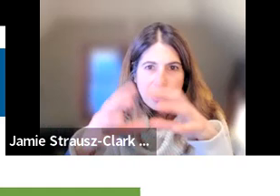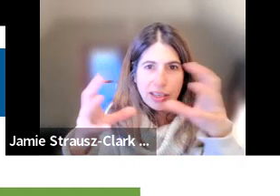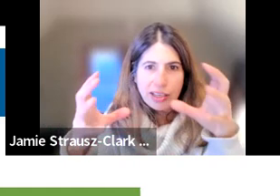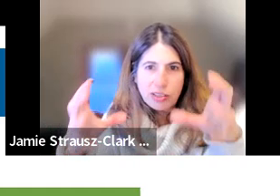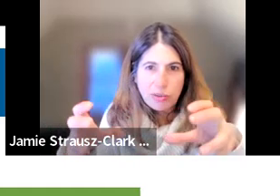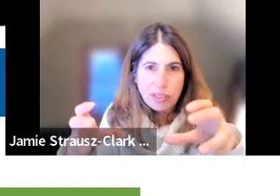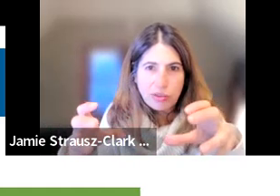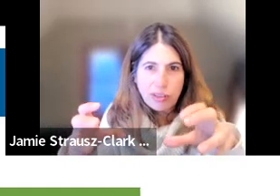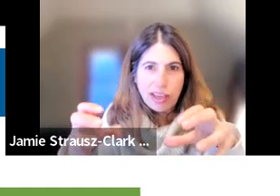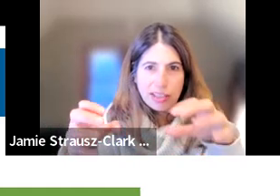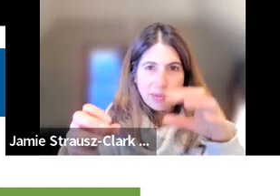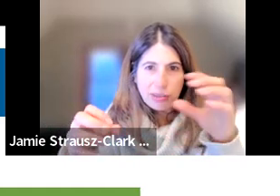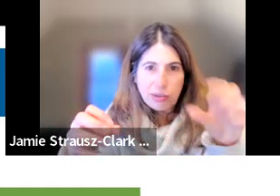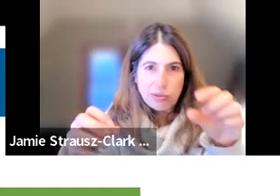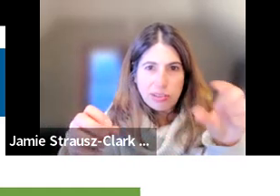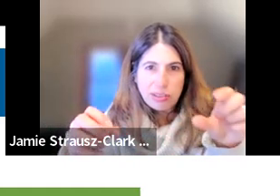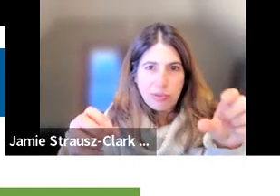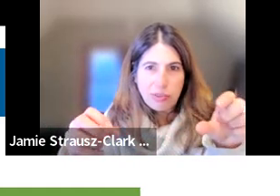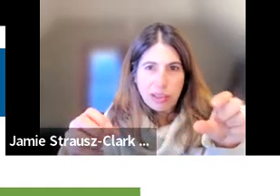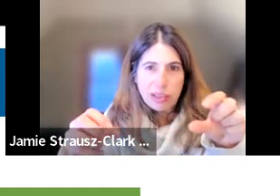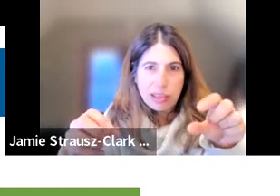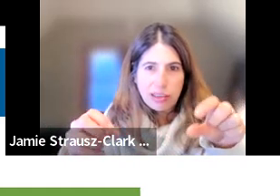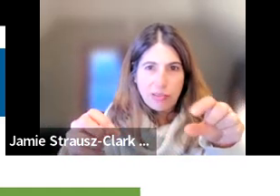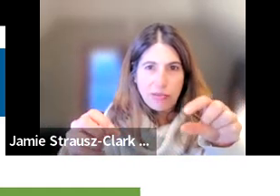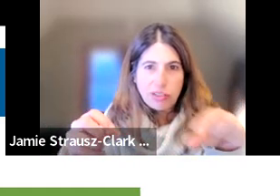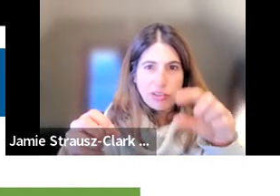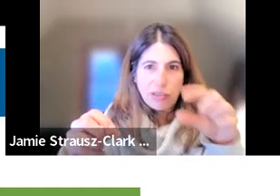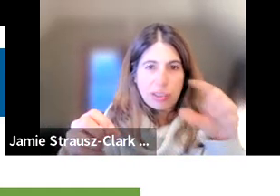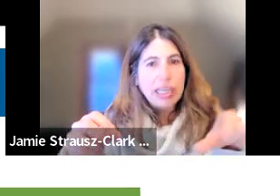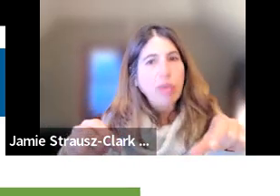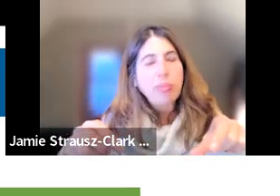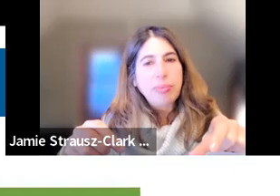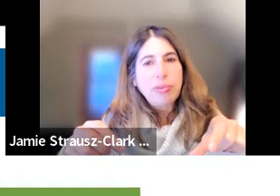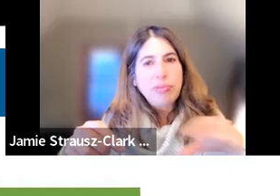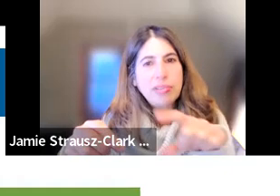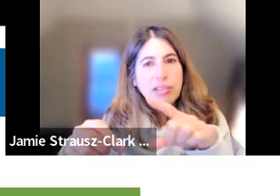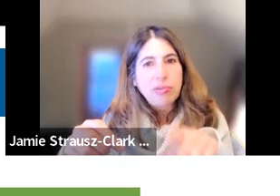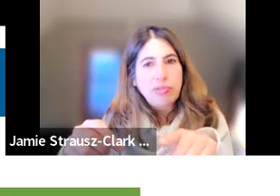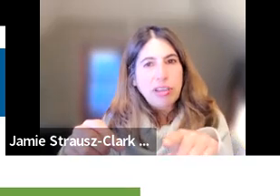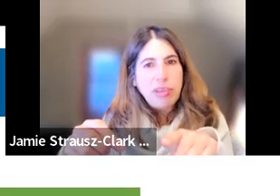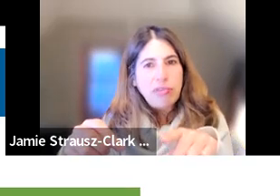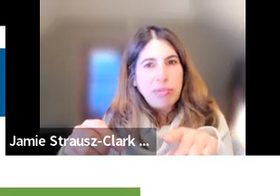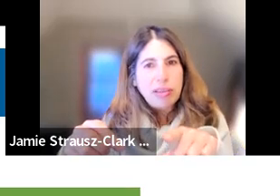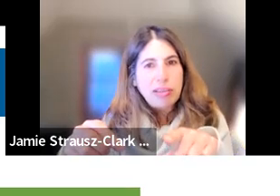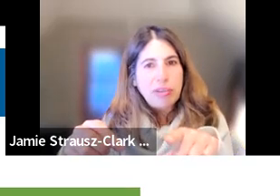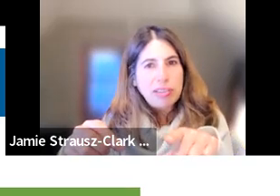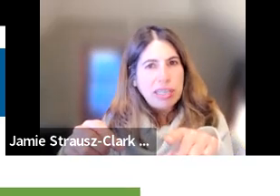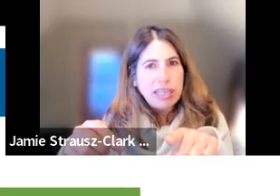all be so centralized that we lose some of the features that really help people. So forgive me if